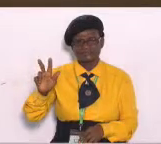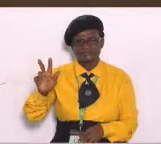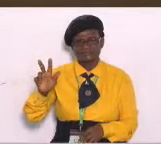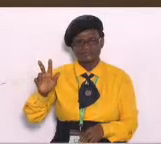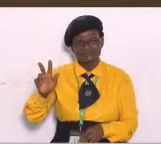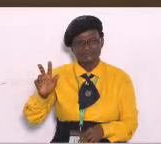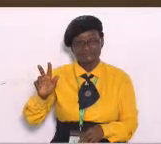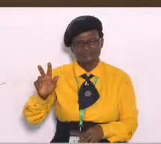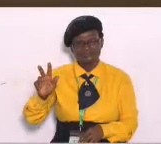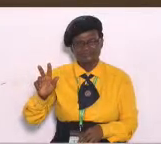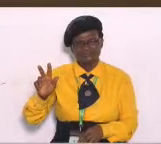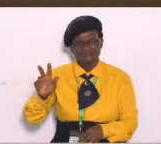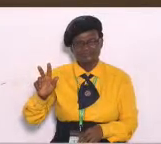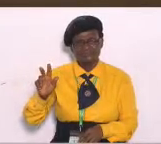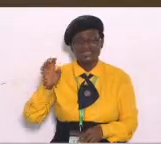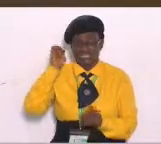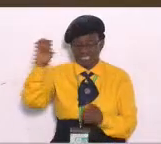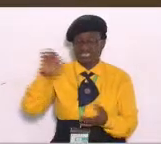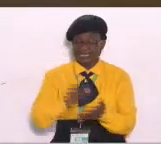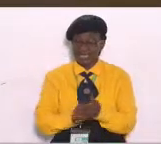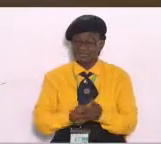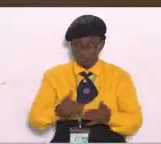It says, if you confess your sin